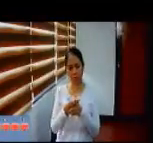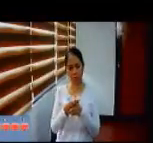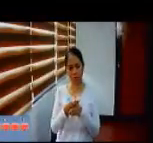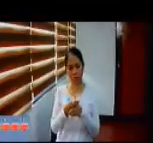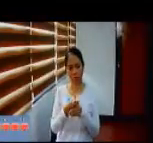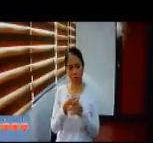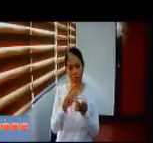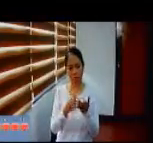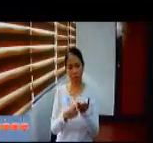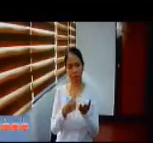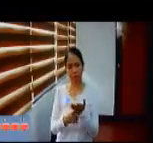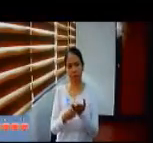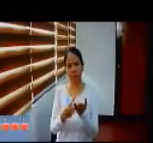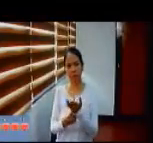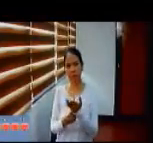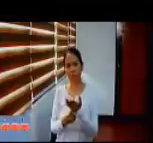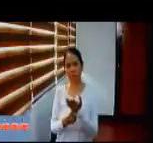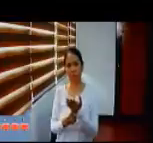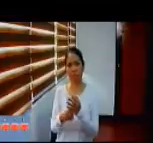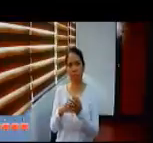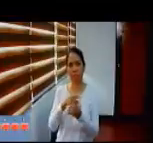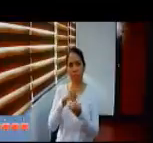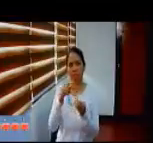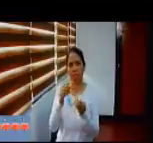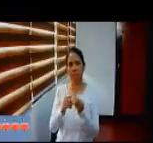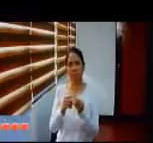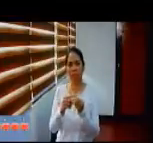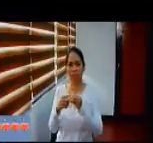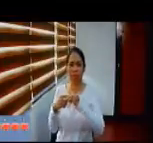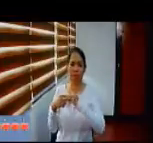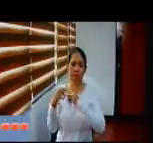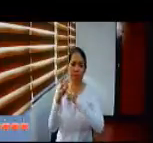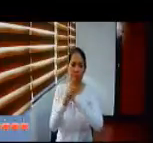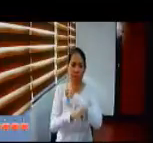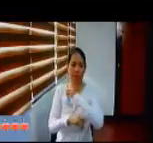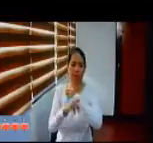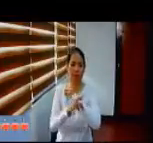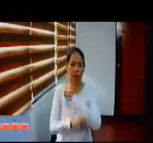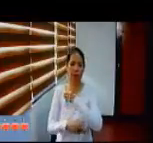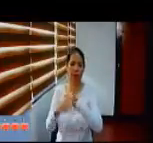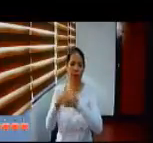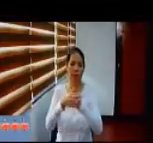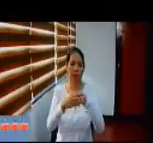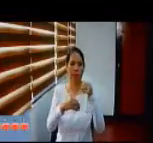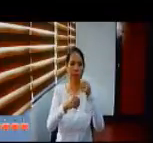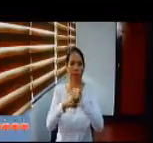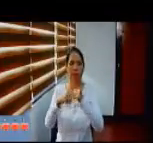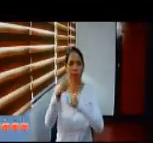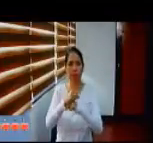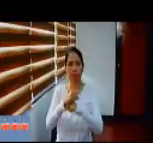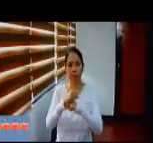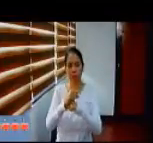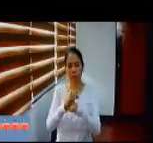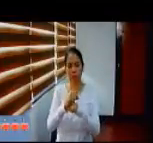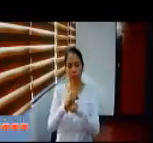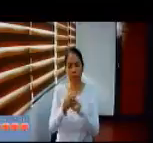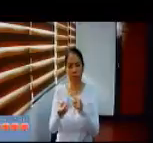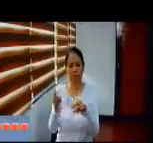discussed much would be rural infrastructure. The increasing violence of extreme